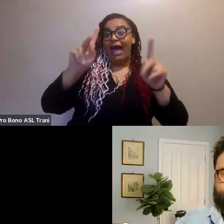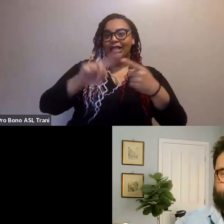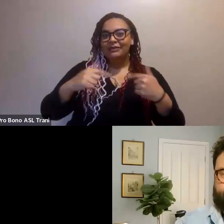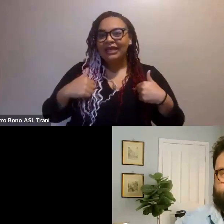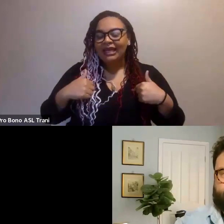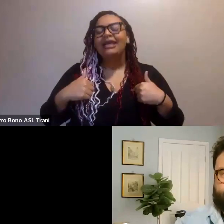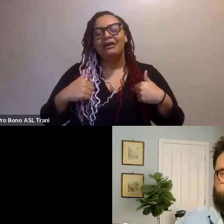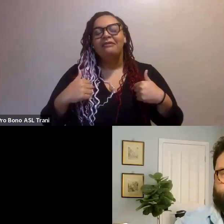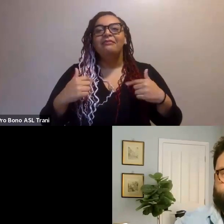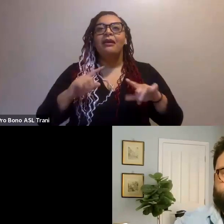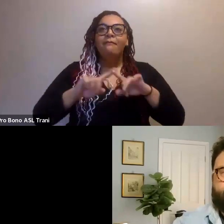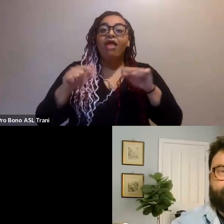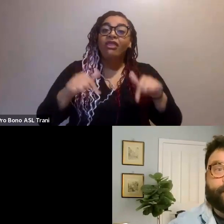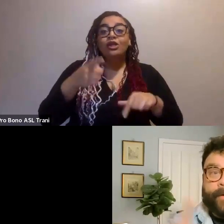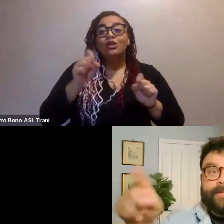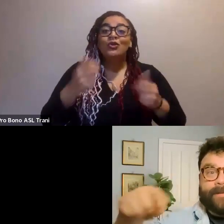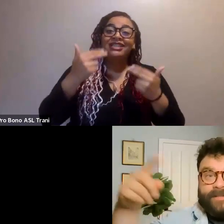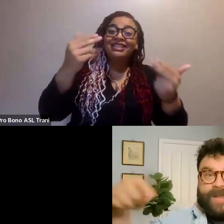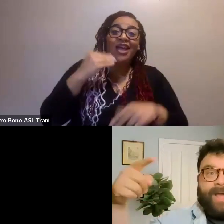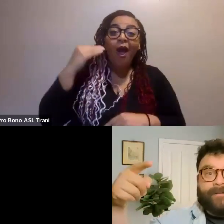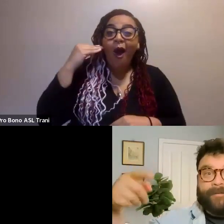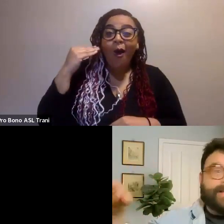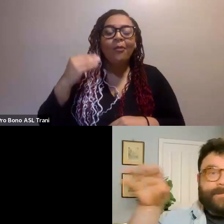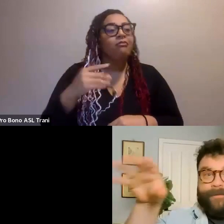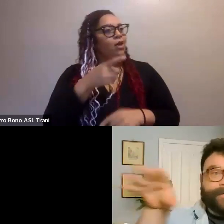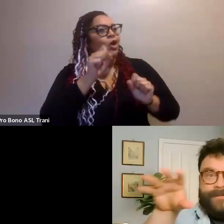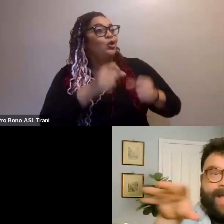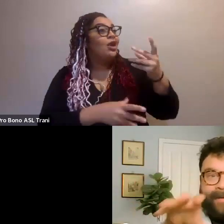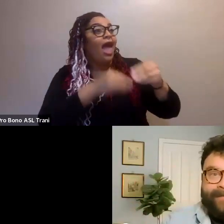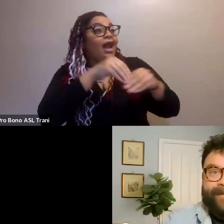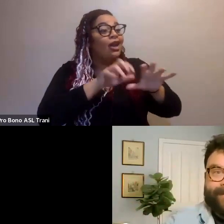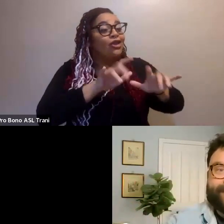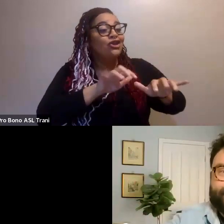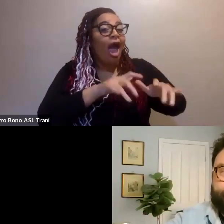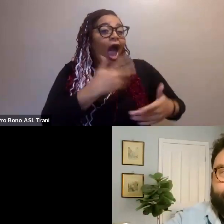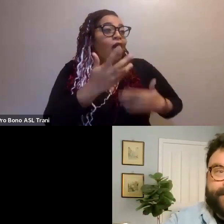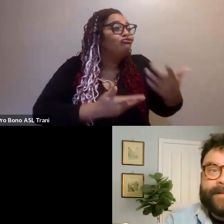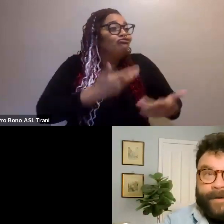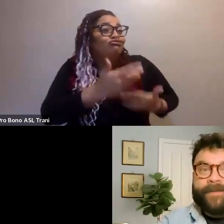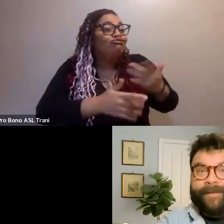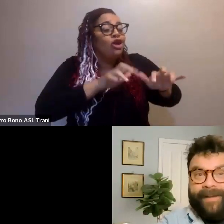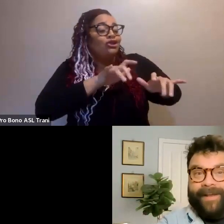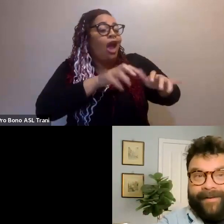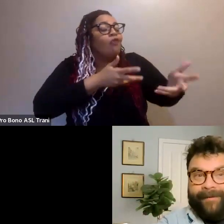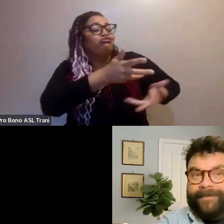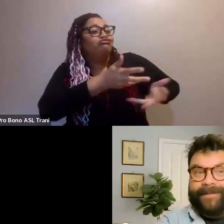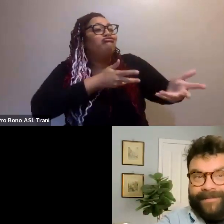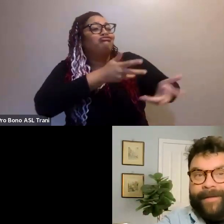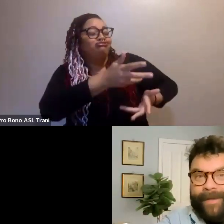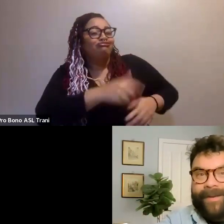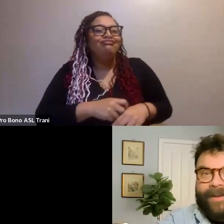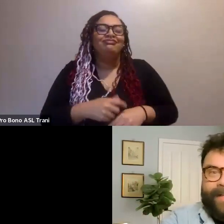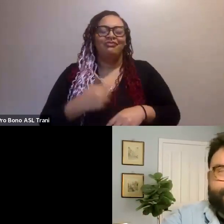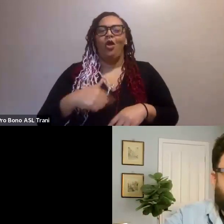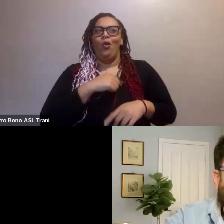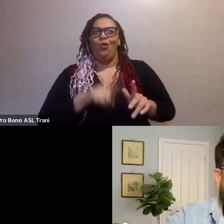just be, you can sing it at home. We'll do it in the chat. Yeah, you'll be in the chat. Just type it in. So when you read it, we'll start